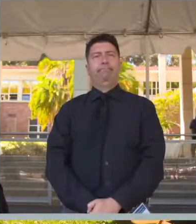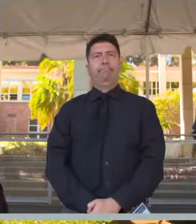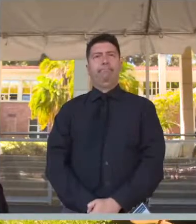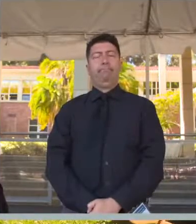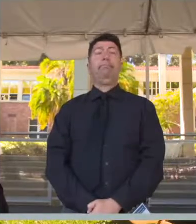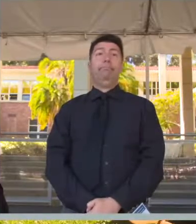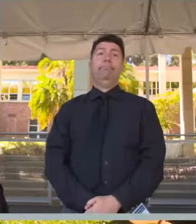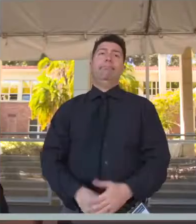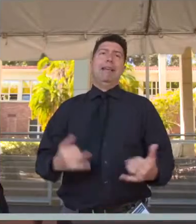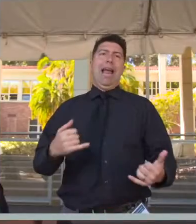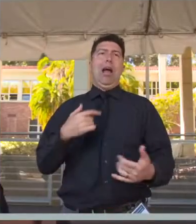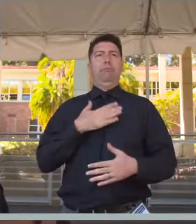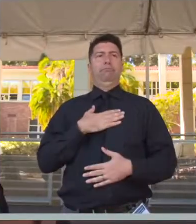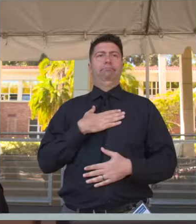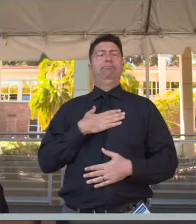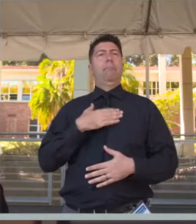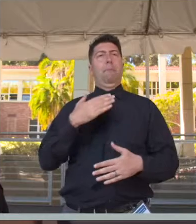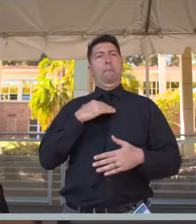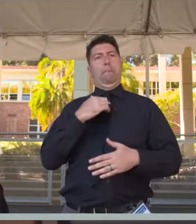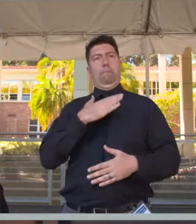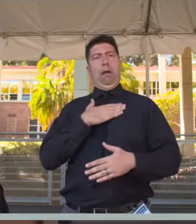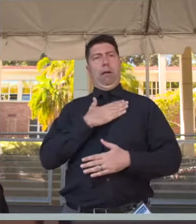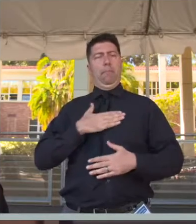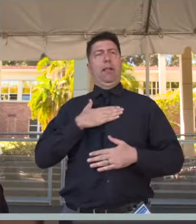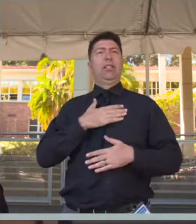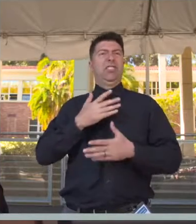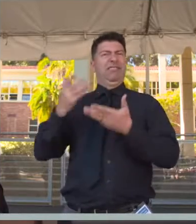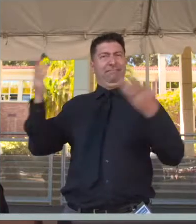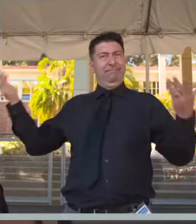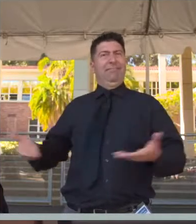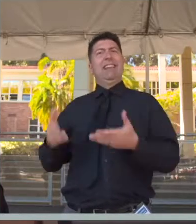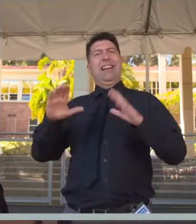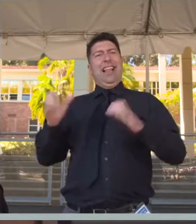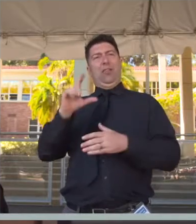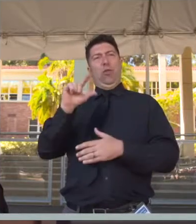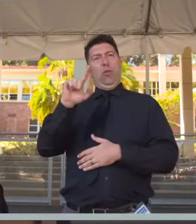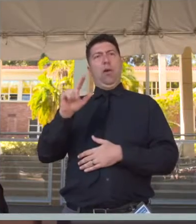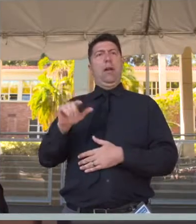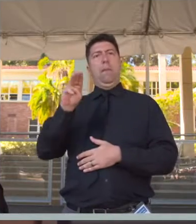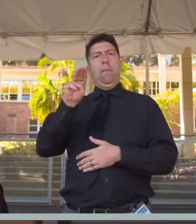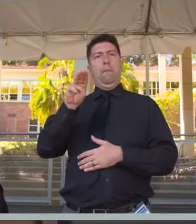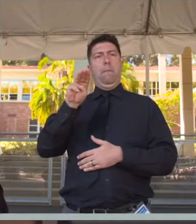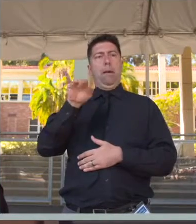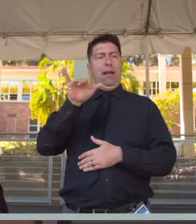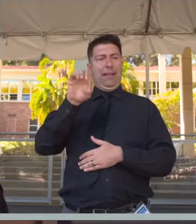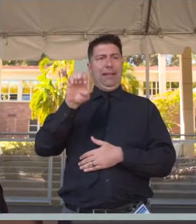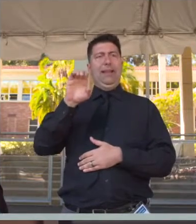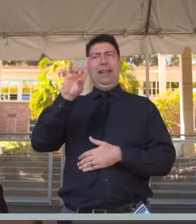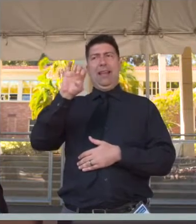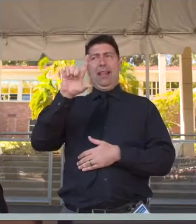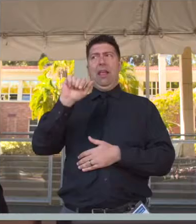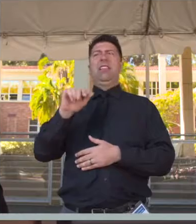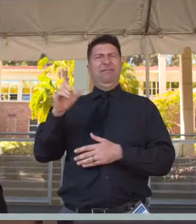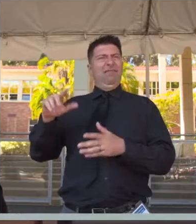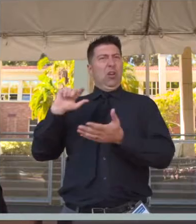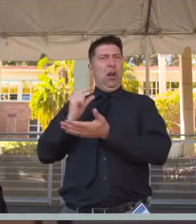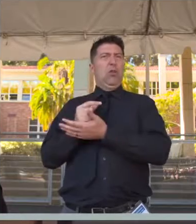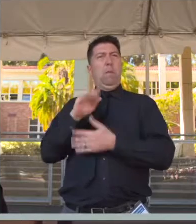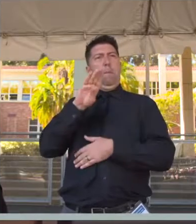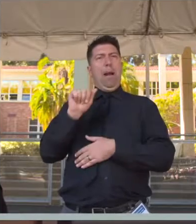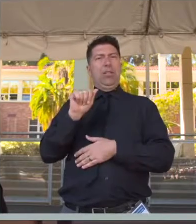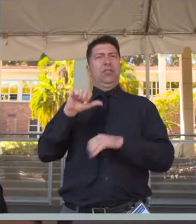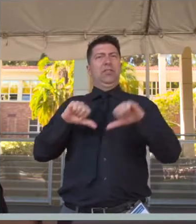It's now my pleasure to introduce a member of the class of 2021, Mai Villa. Mai graduated with a